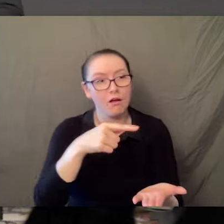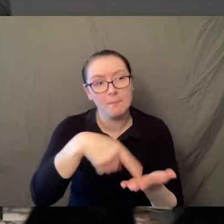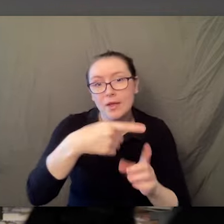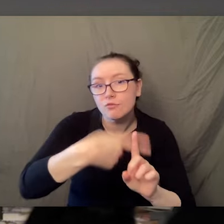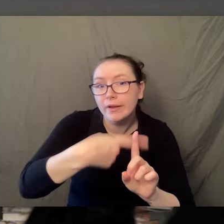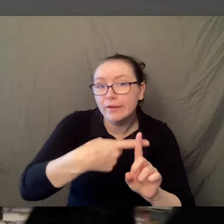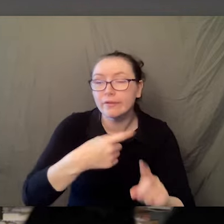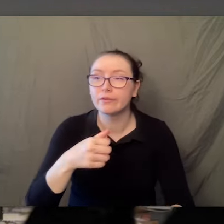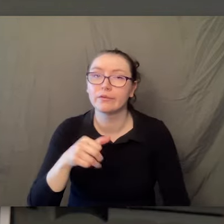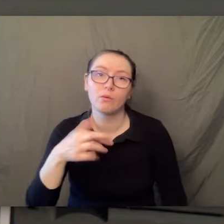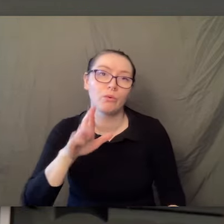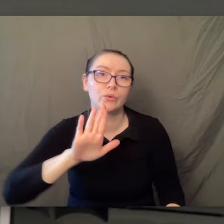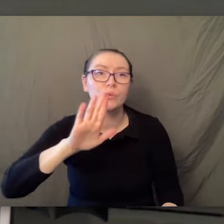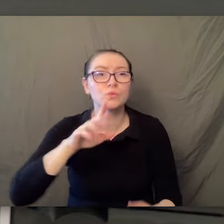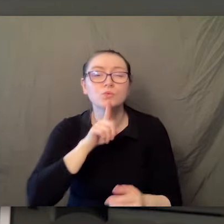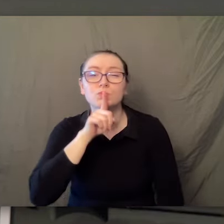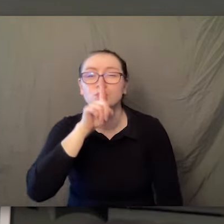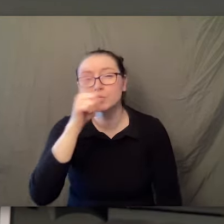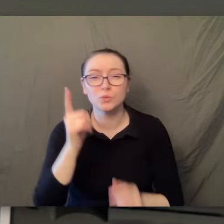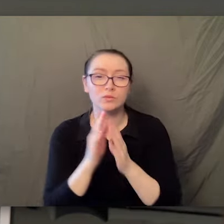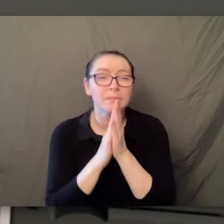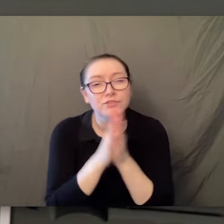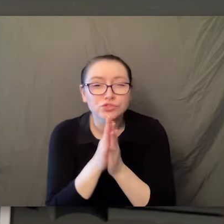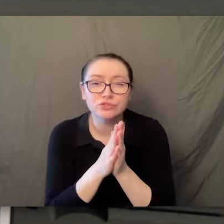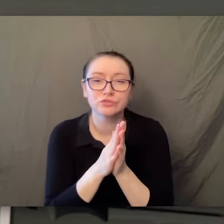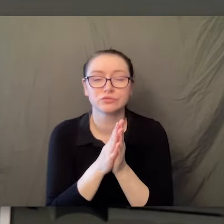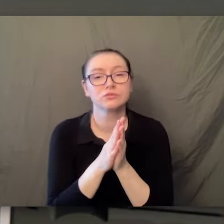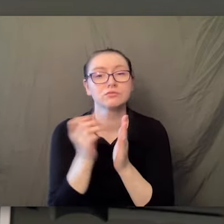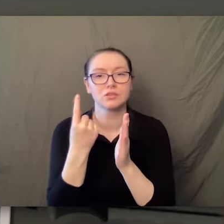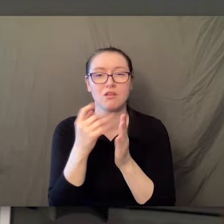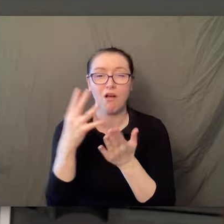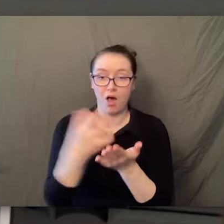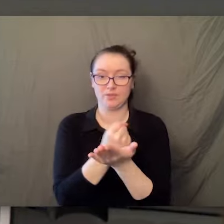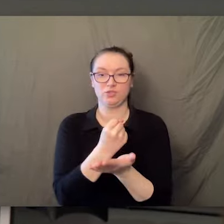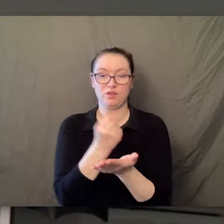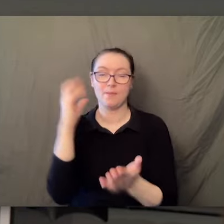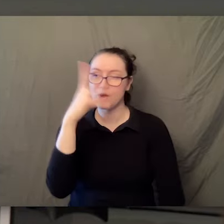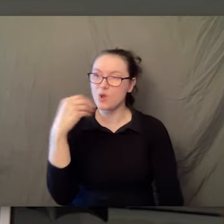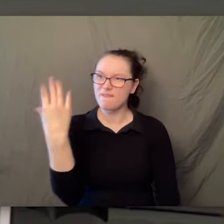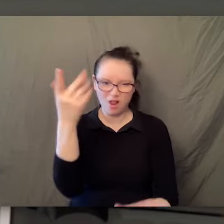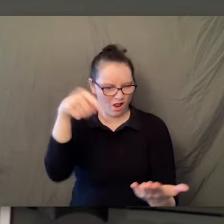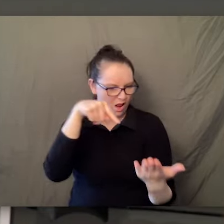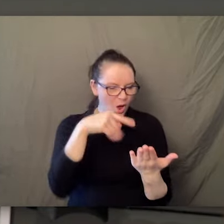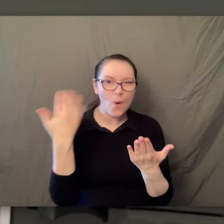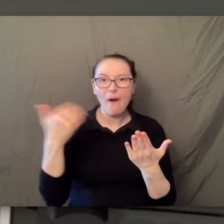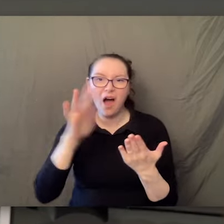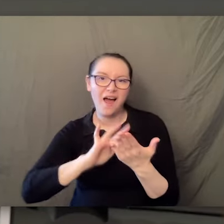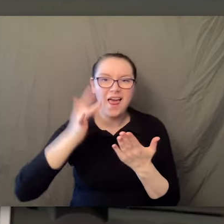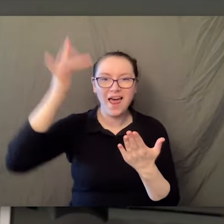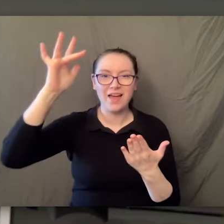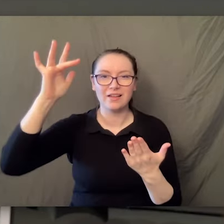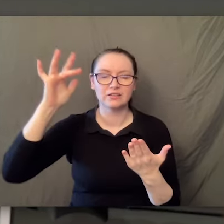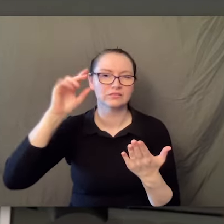that's because it doesn't pay the rent, or it's because it's not your true calling. Opportunities are ugly when they come our way.